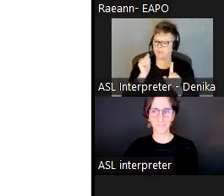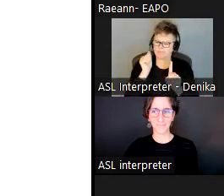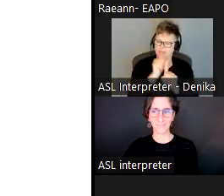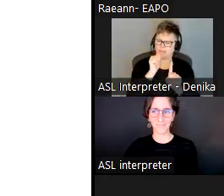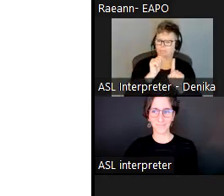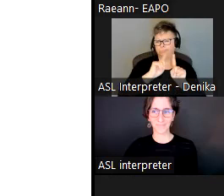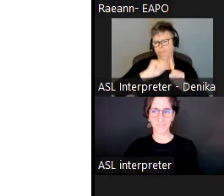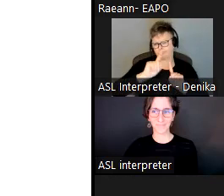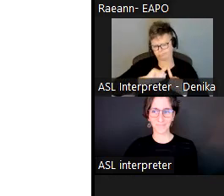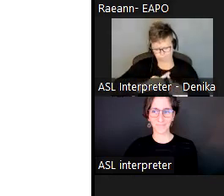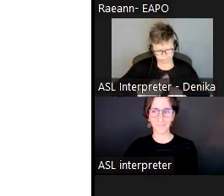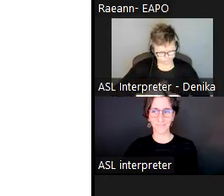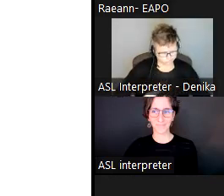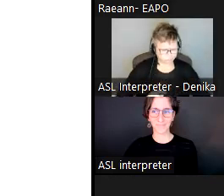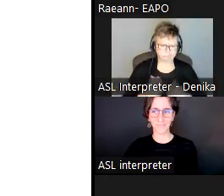in the service scam pitch.